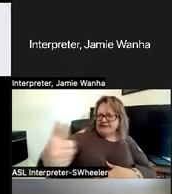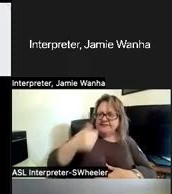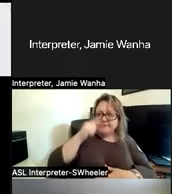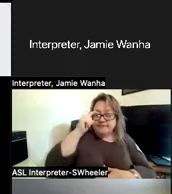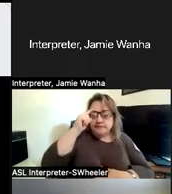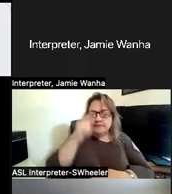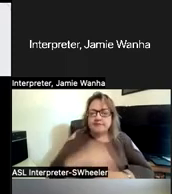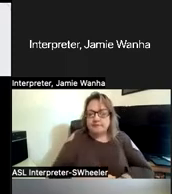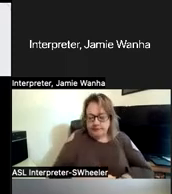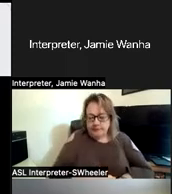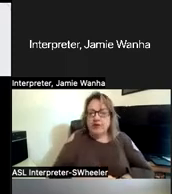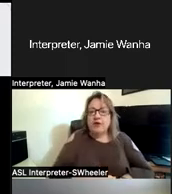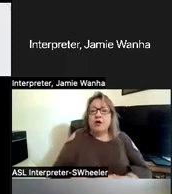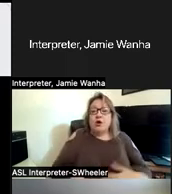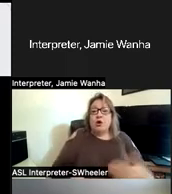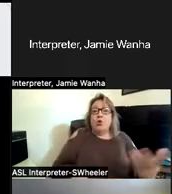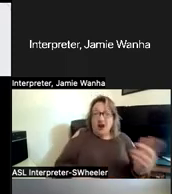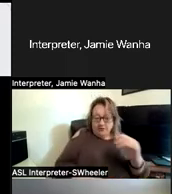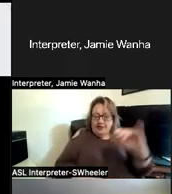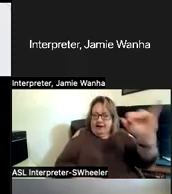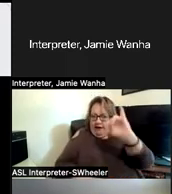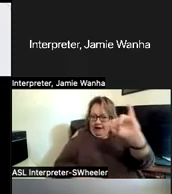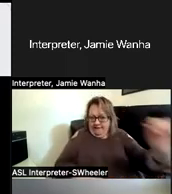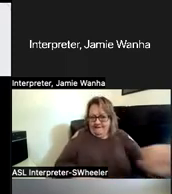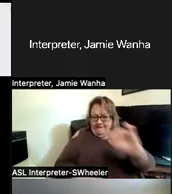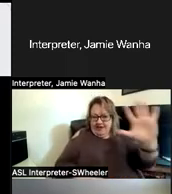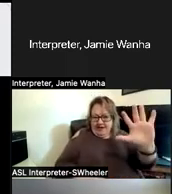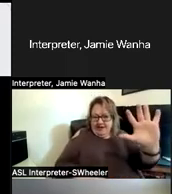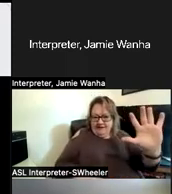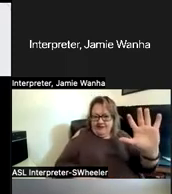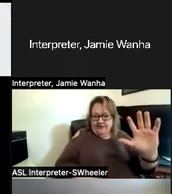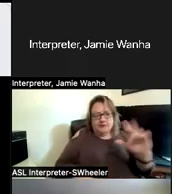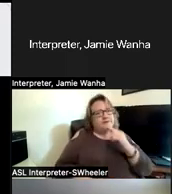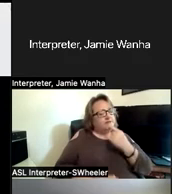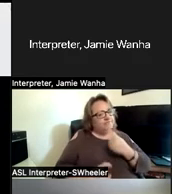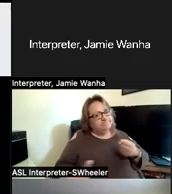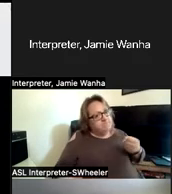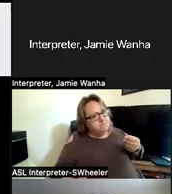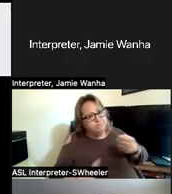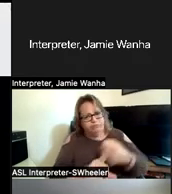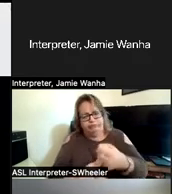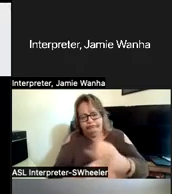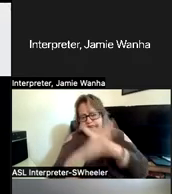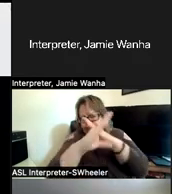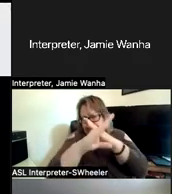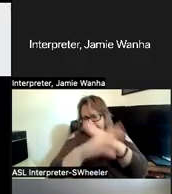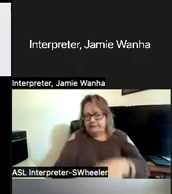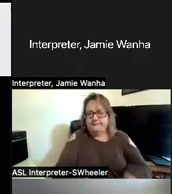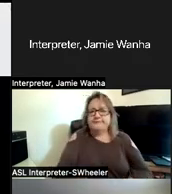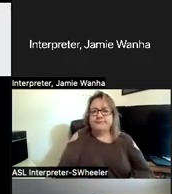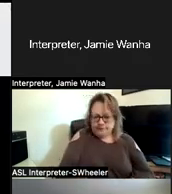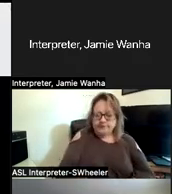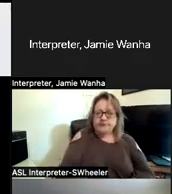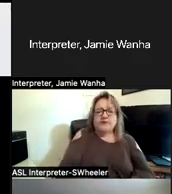locations where we are going to have the combination of the three acting and affecting a transportation system. And